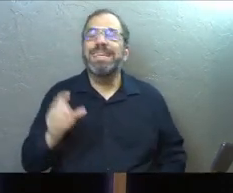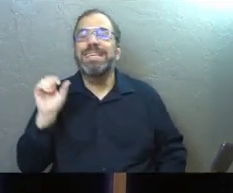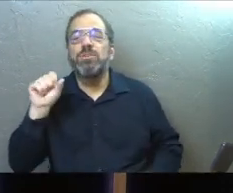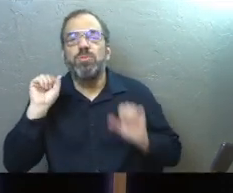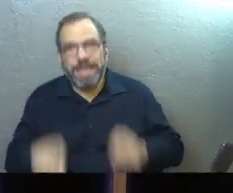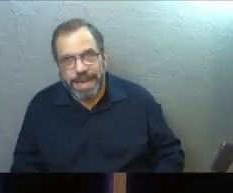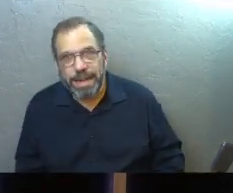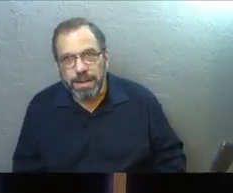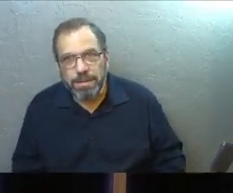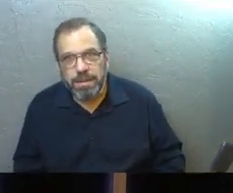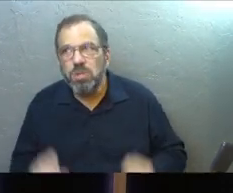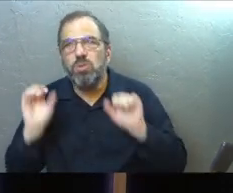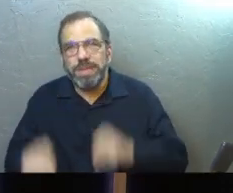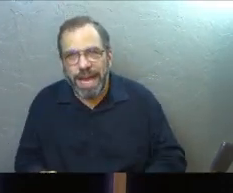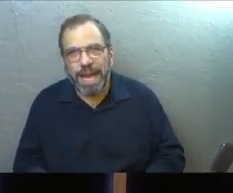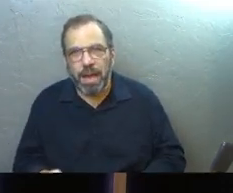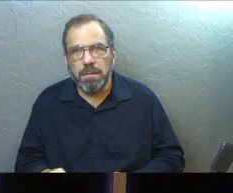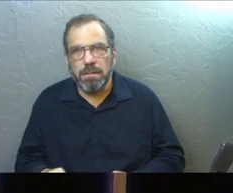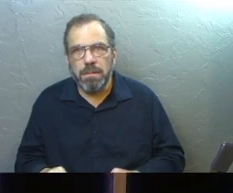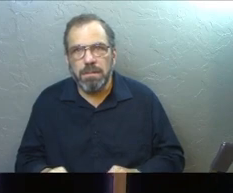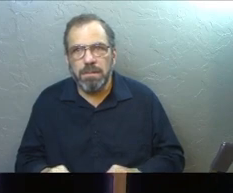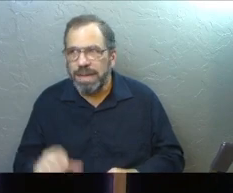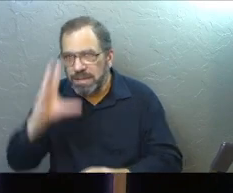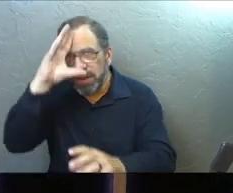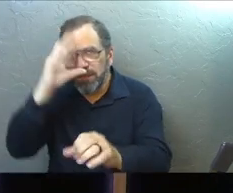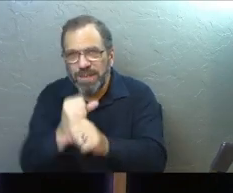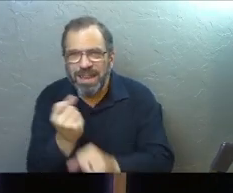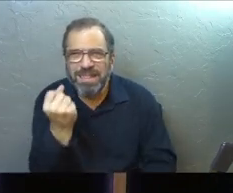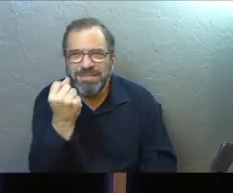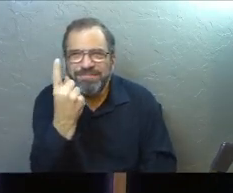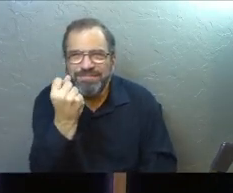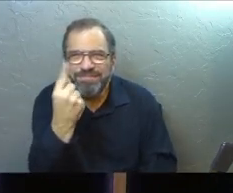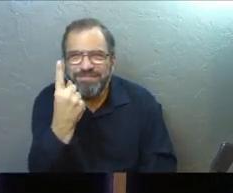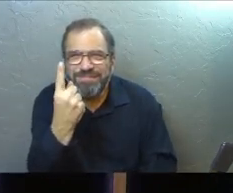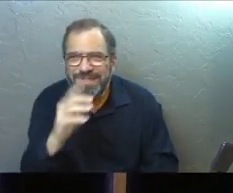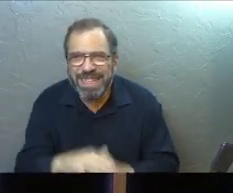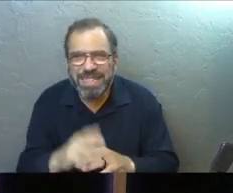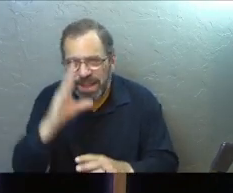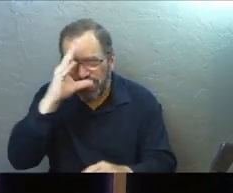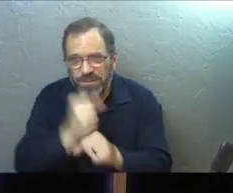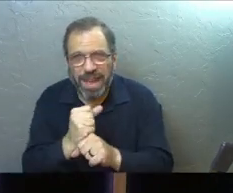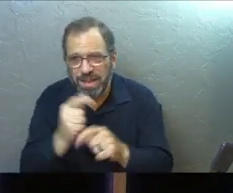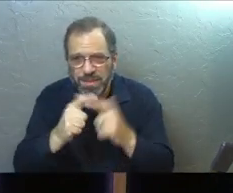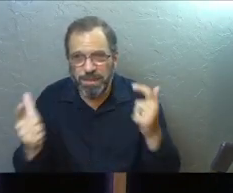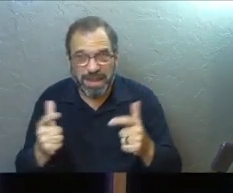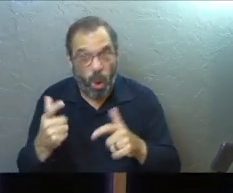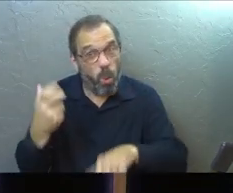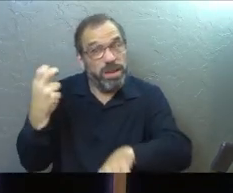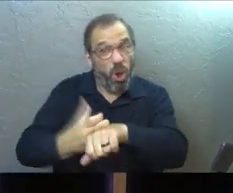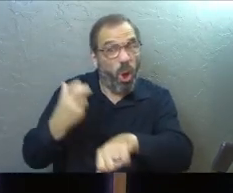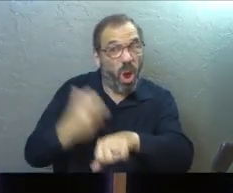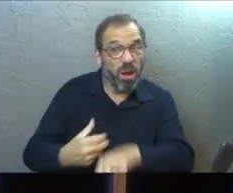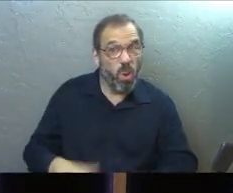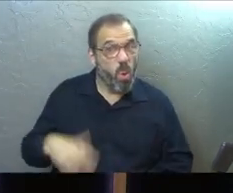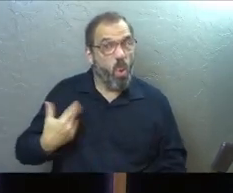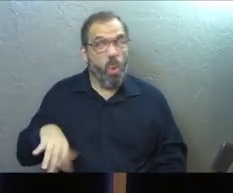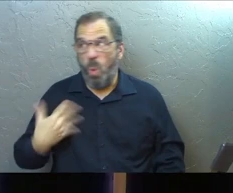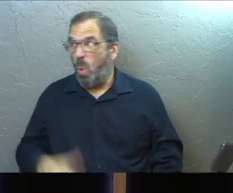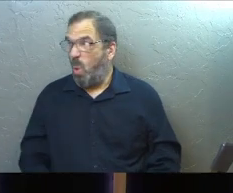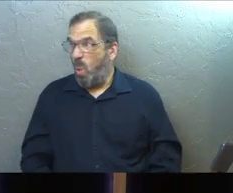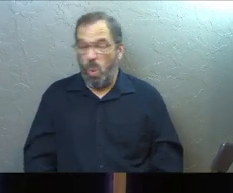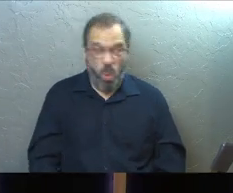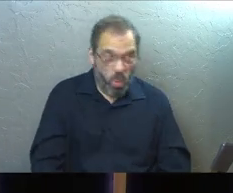Yes, you can. It's faith. Do you see how this is a leap of faith? This is super hard.